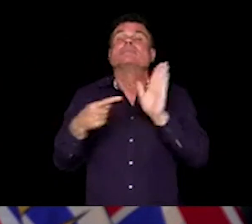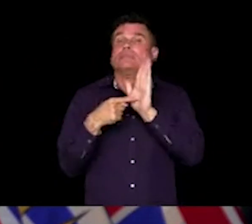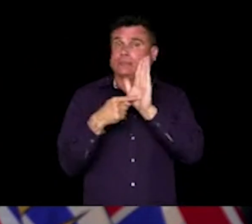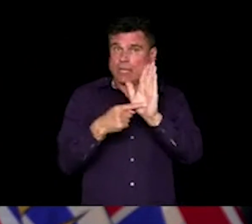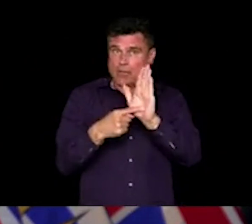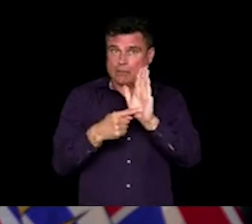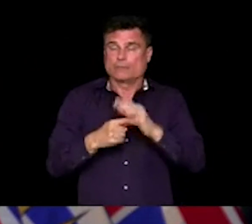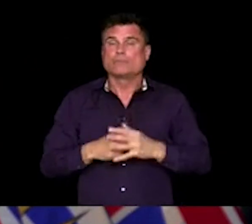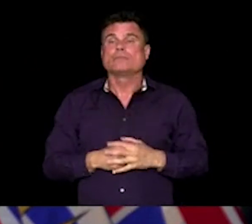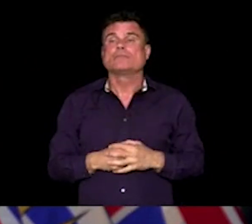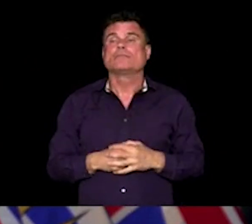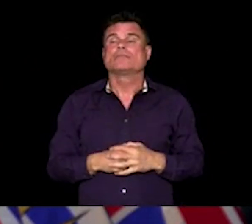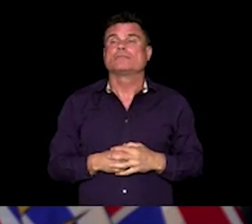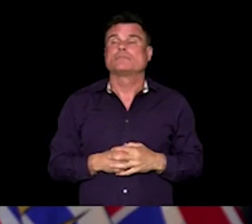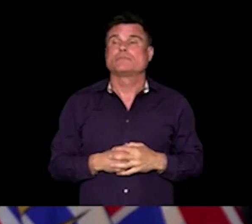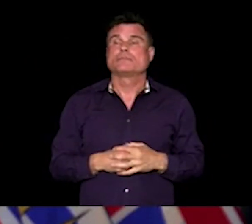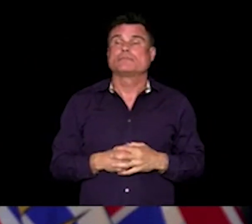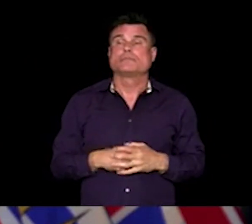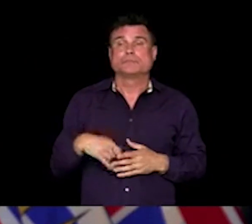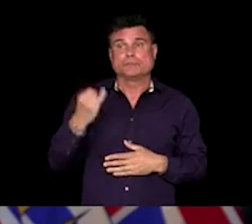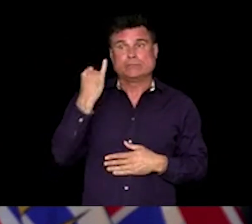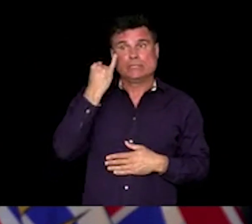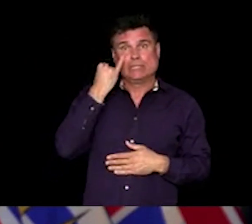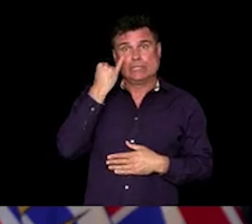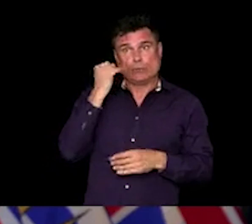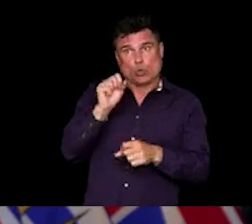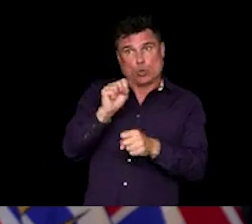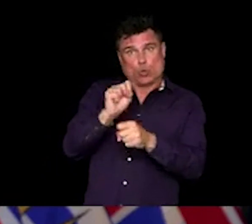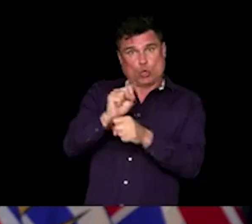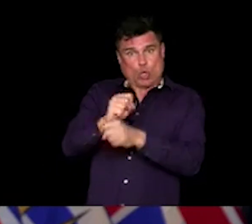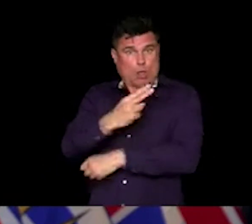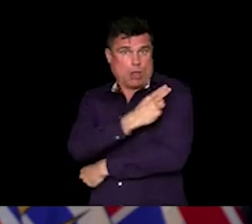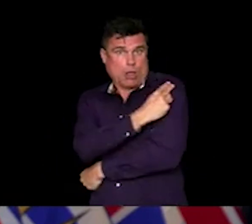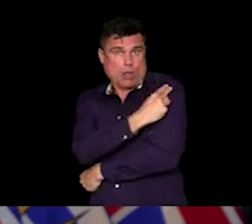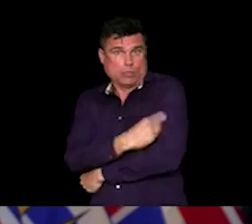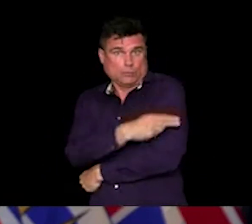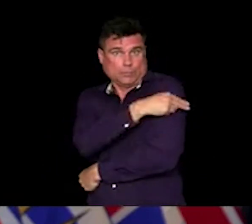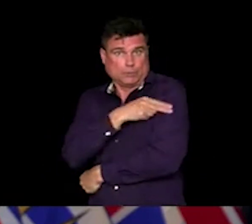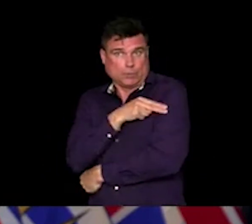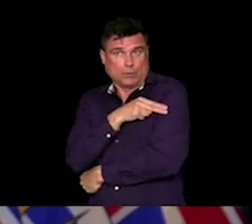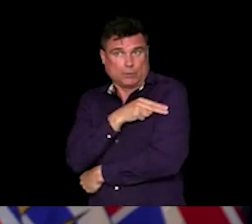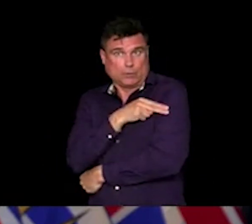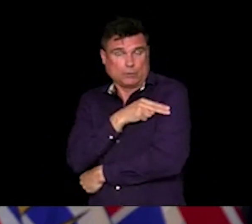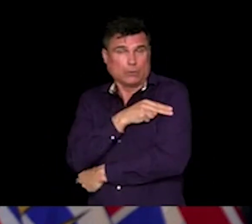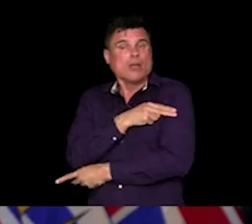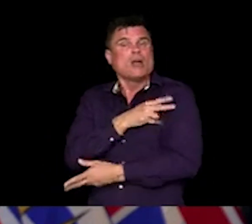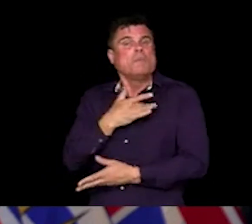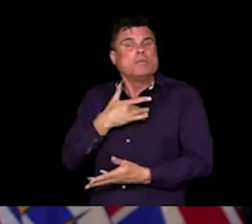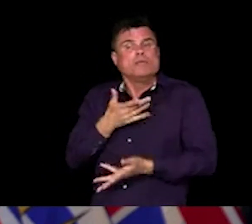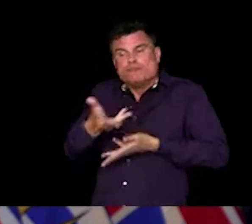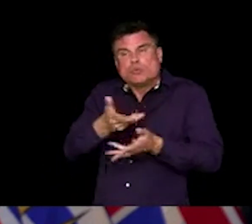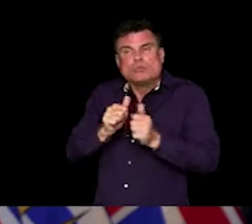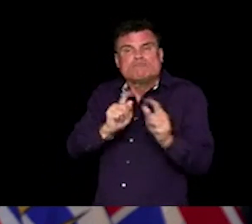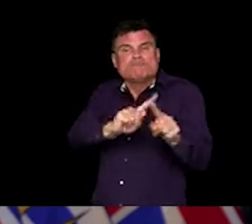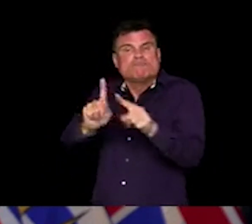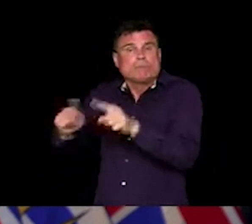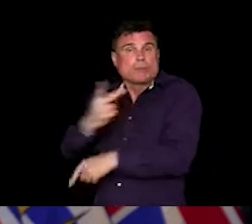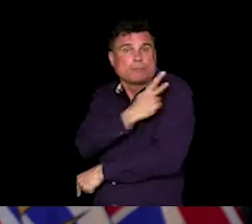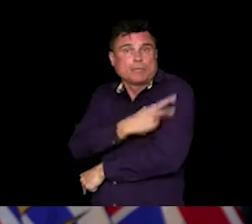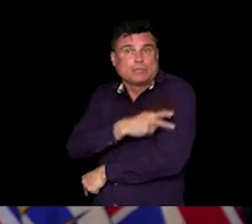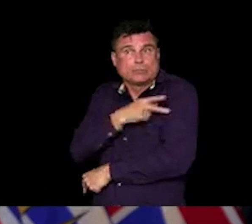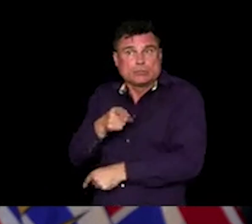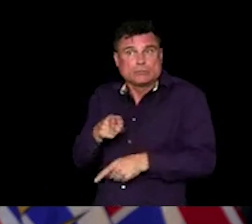somebody with COVID-19, what do you need when you're caring for others in that setting right now, in long-term care and all of our health